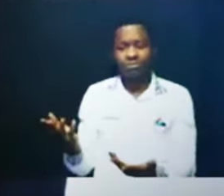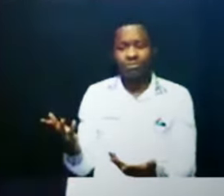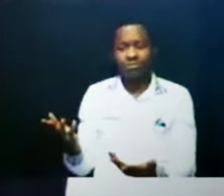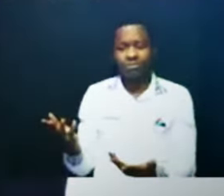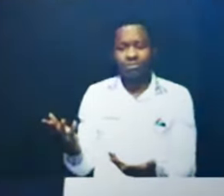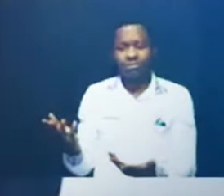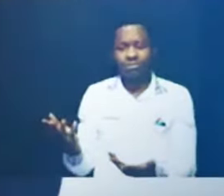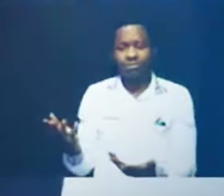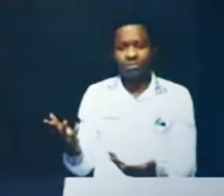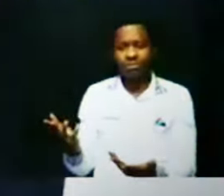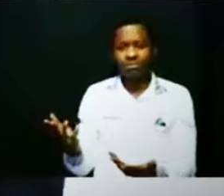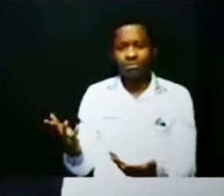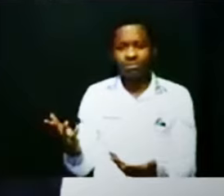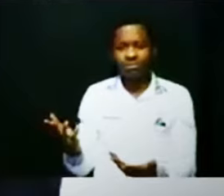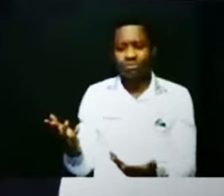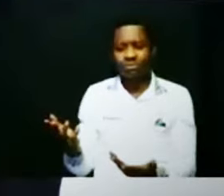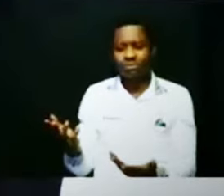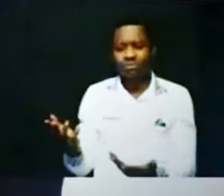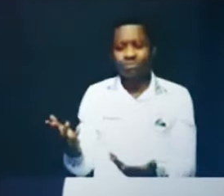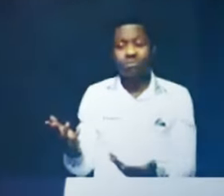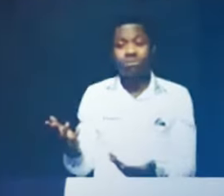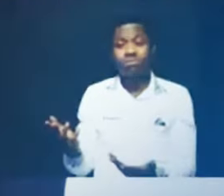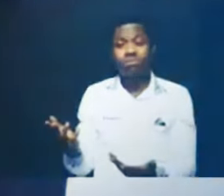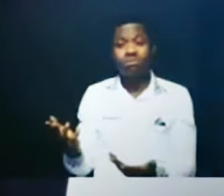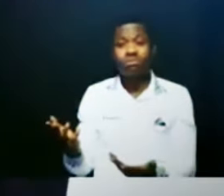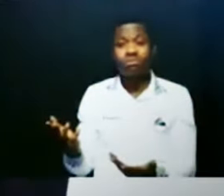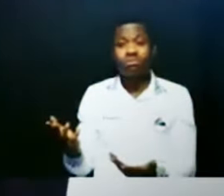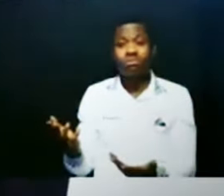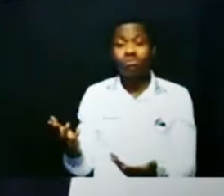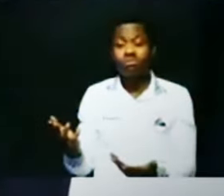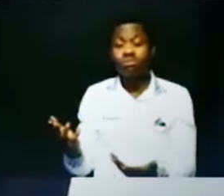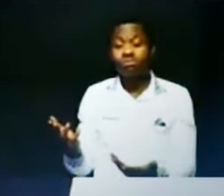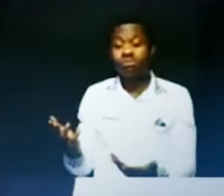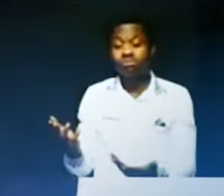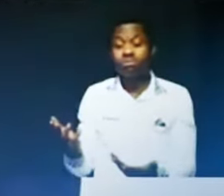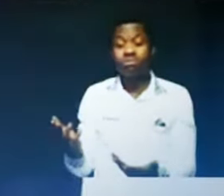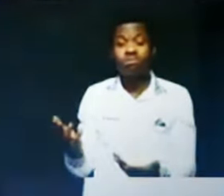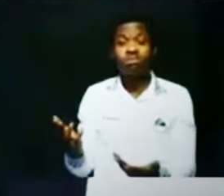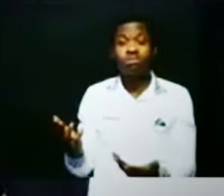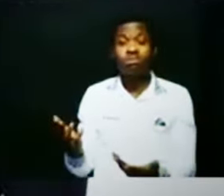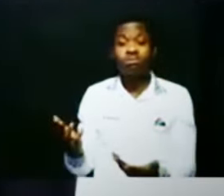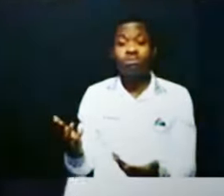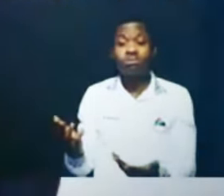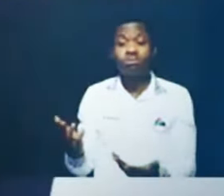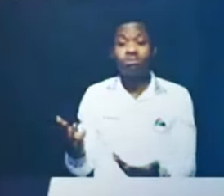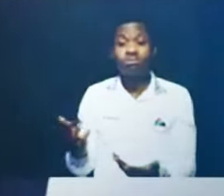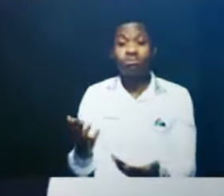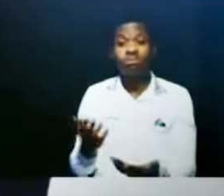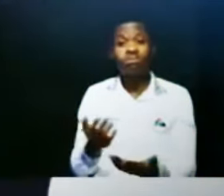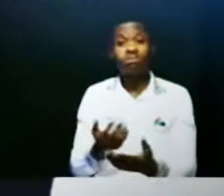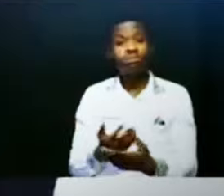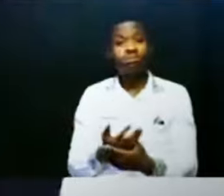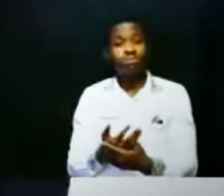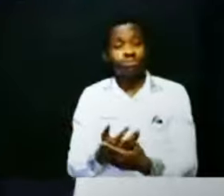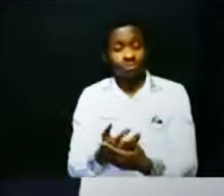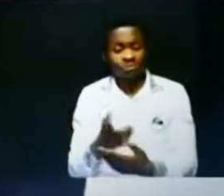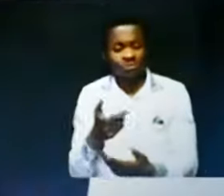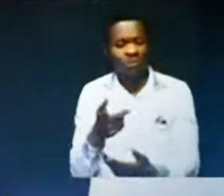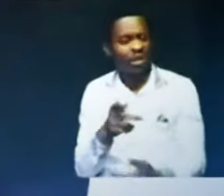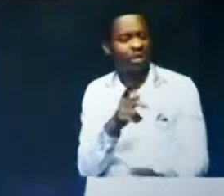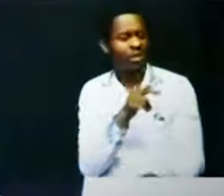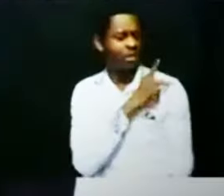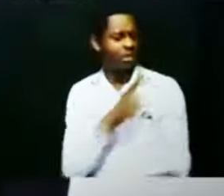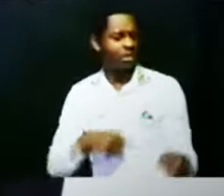why imba ni abranti?" Na Abner say, "Ohene, sa wo kra tiasie yi. Minim." The king